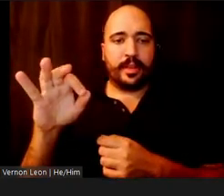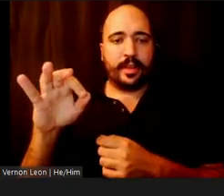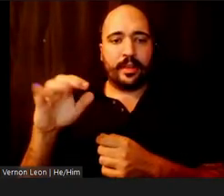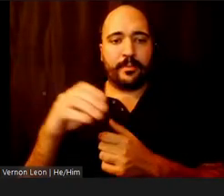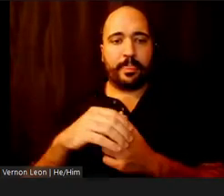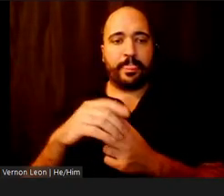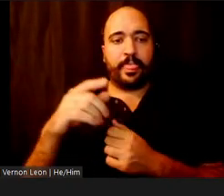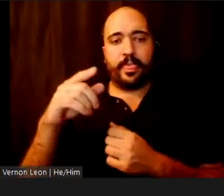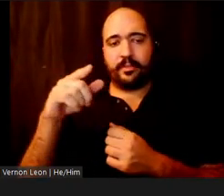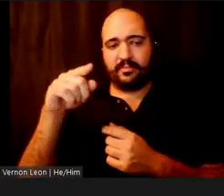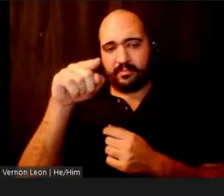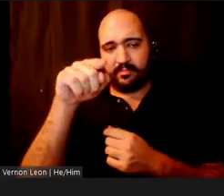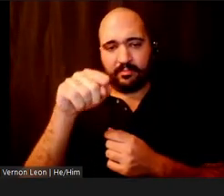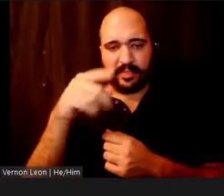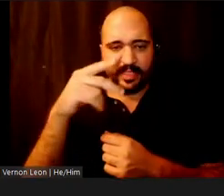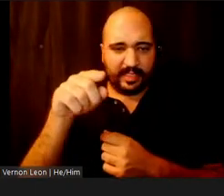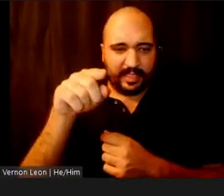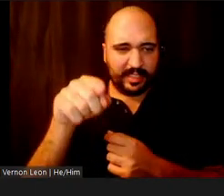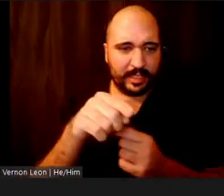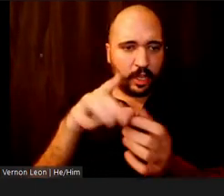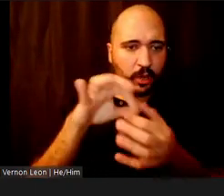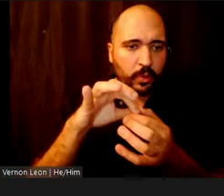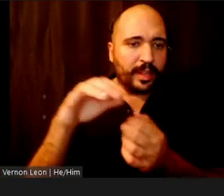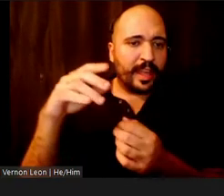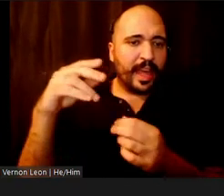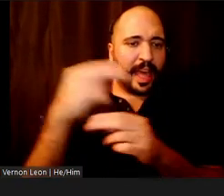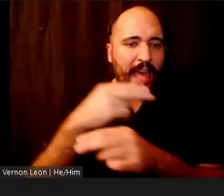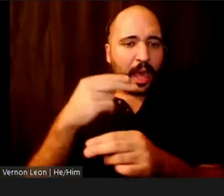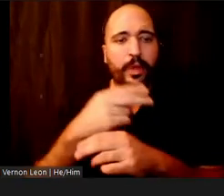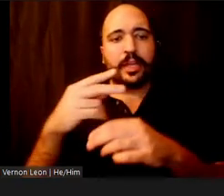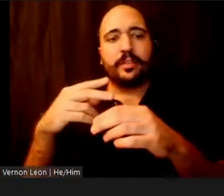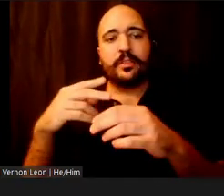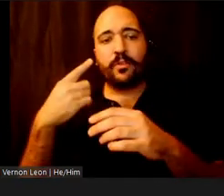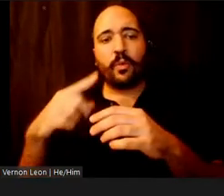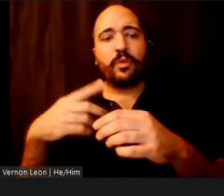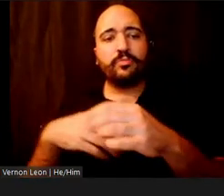or the battery park underpass connecting the FDR Drive and Route 9A.